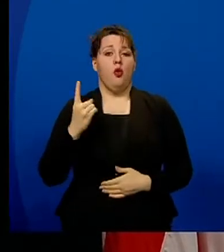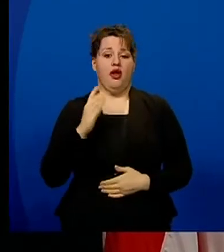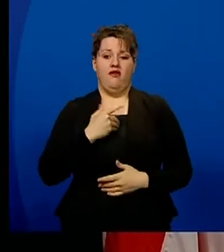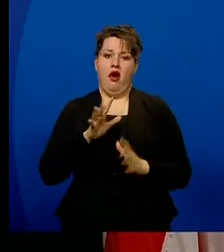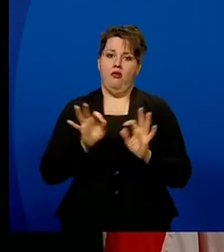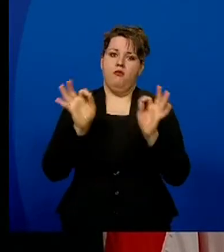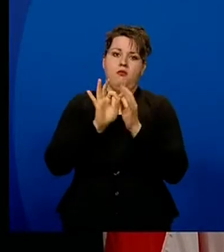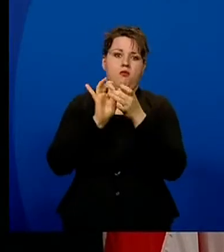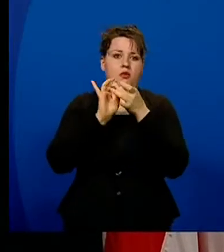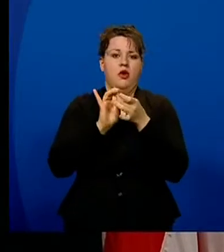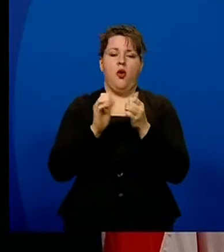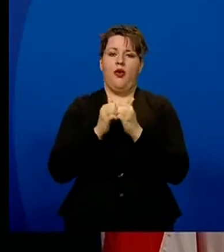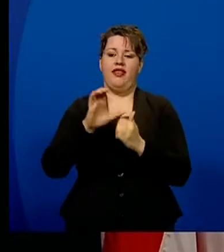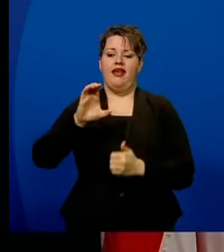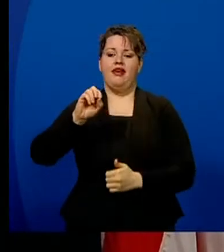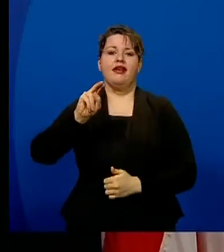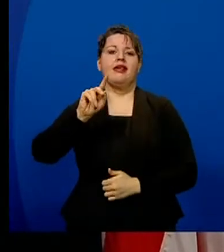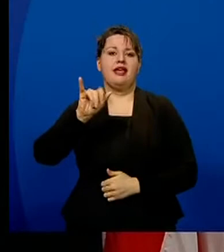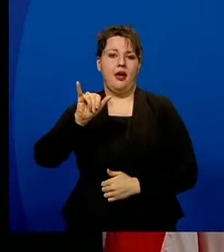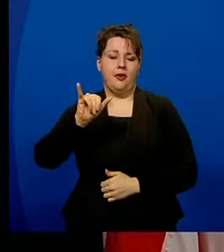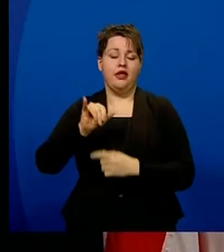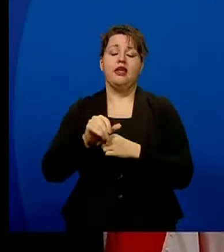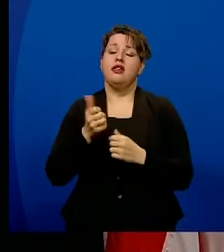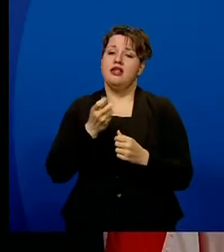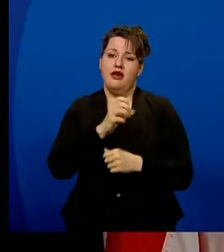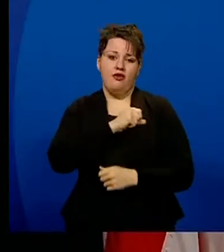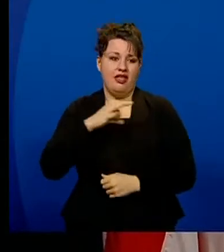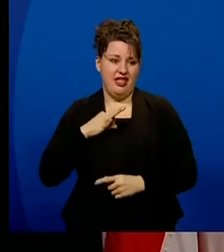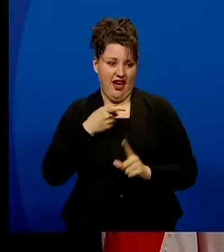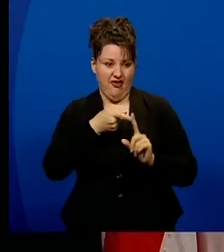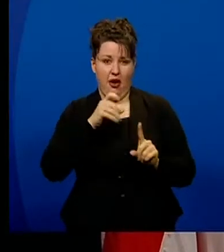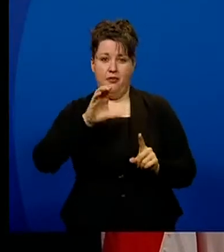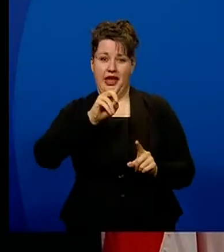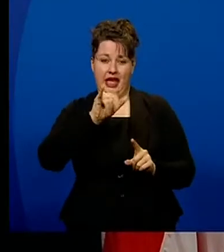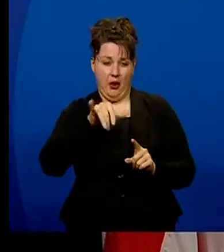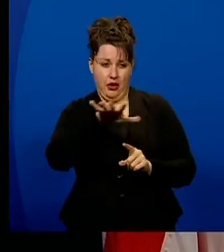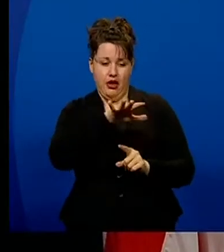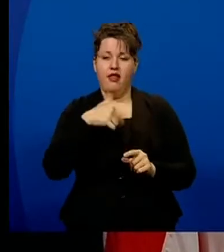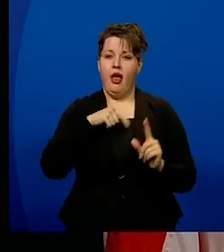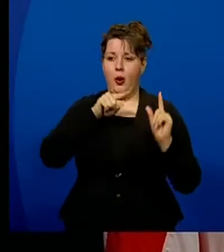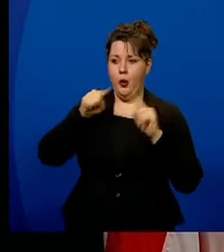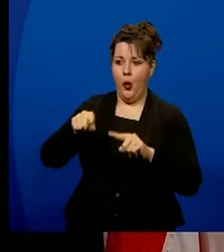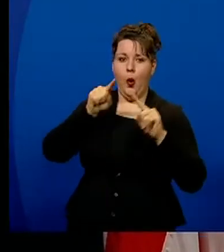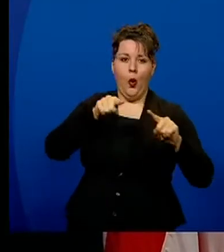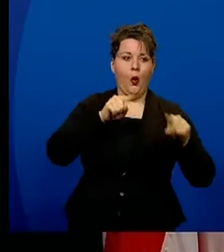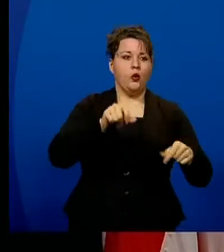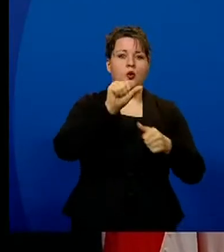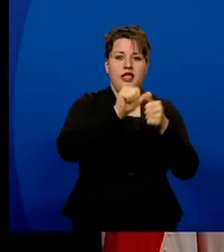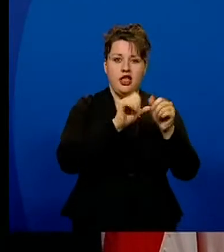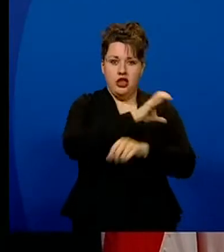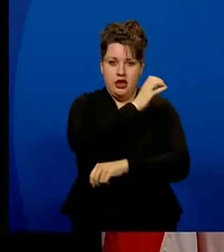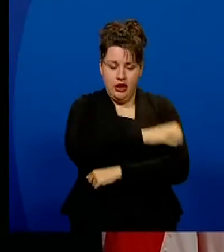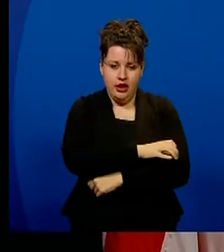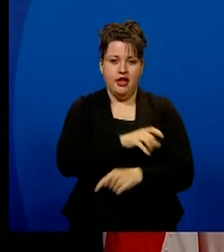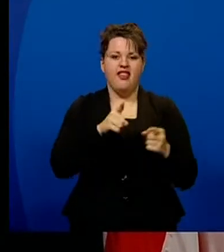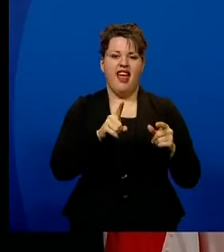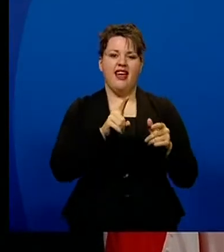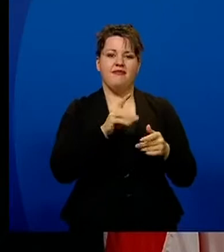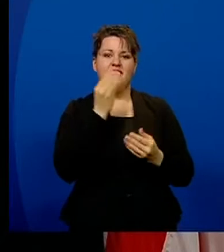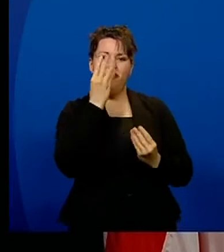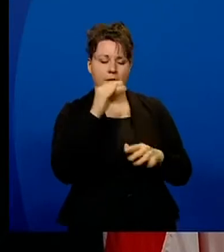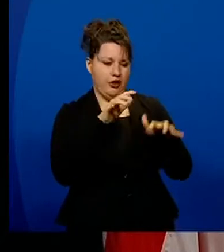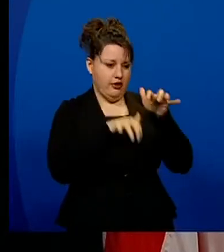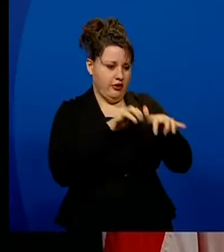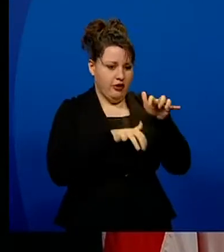with our county. Several staff from different departments within the county structure are on site at each mass clinic, entering data or helping with